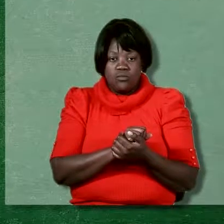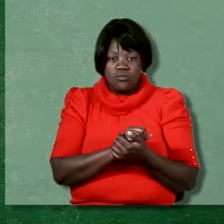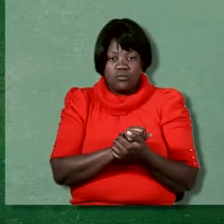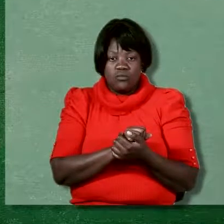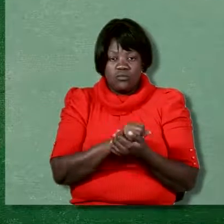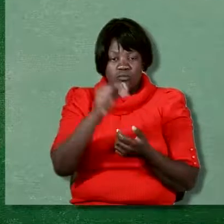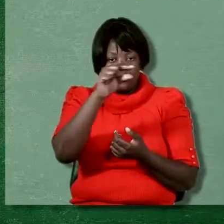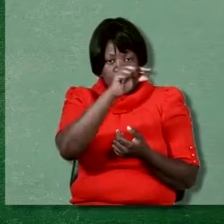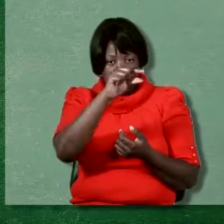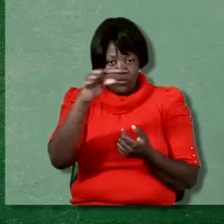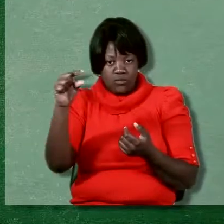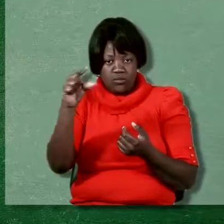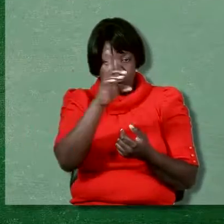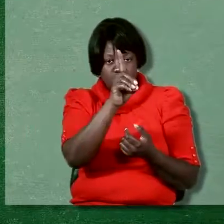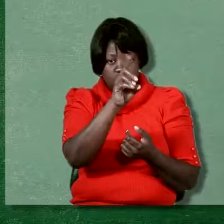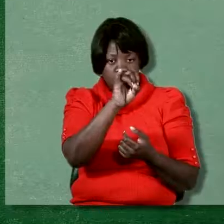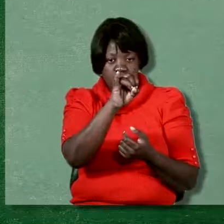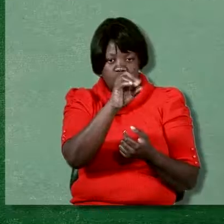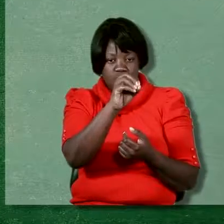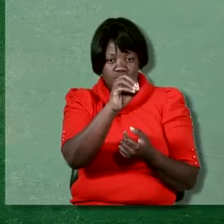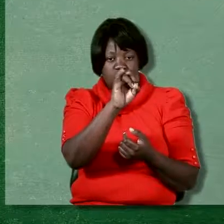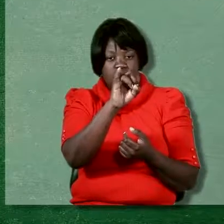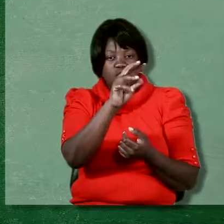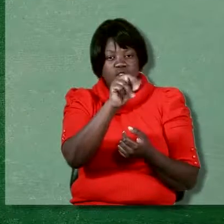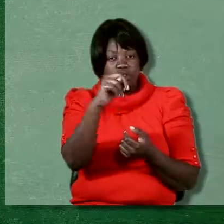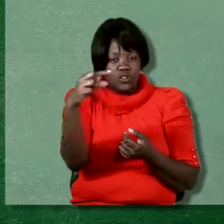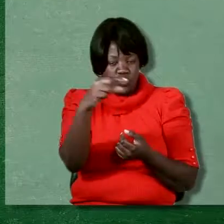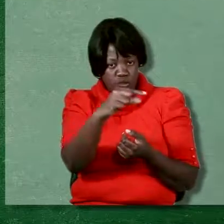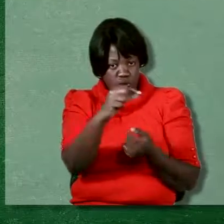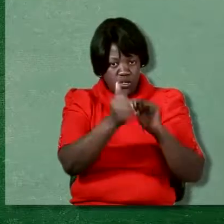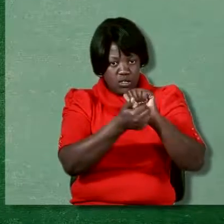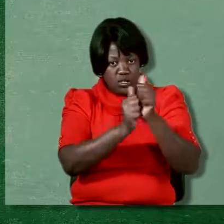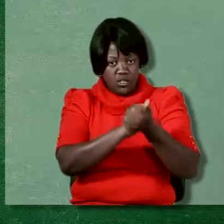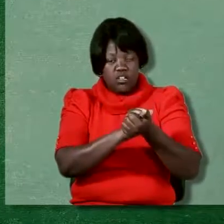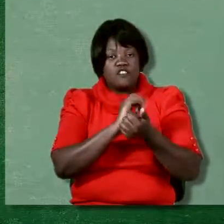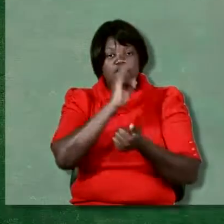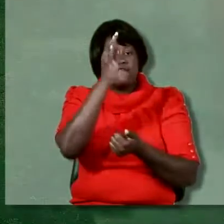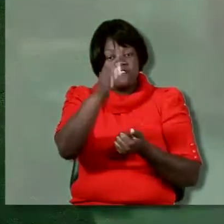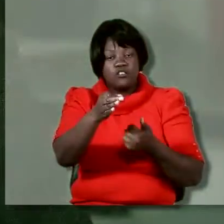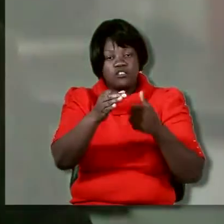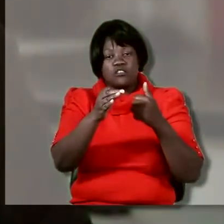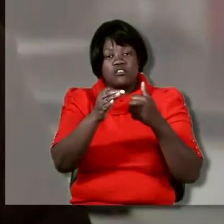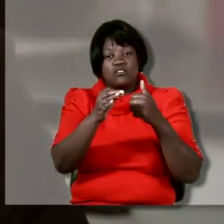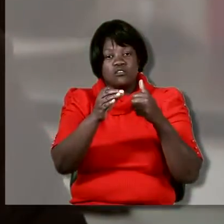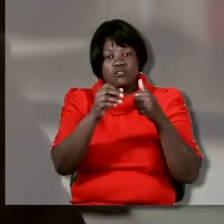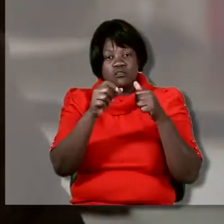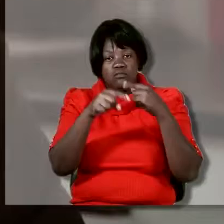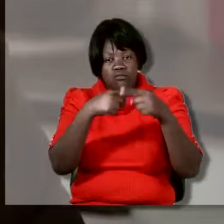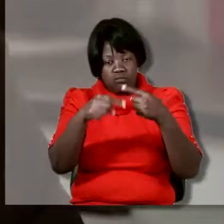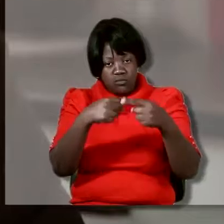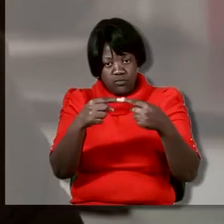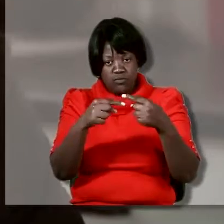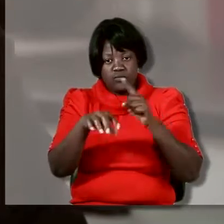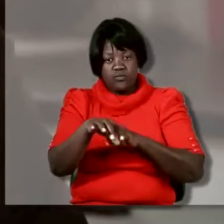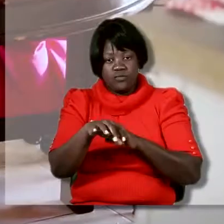Another one would be, John will be weeding the flower garden. Mom, I think you should come